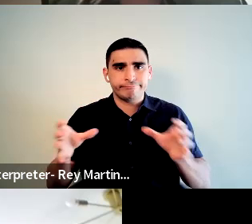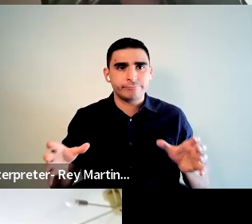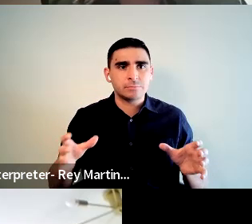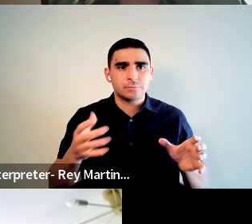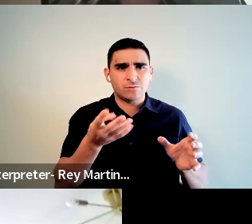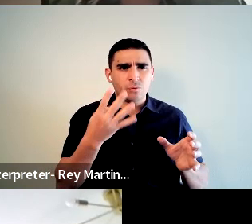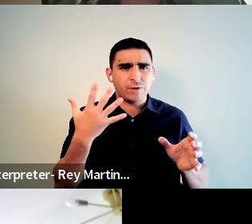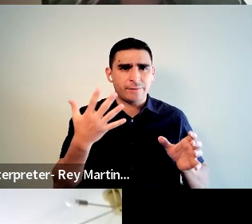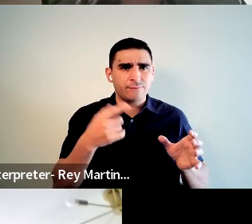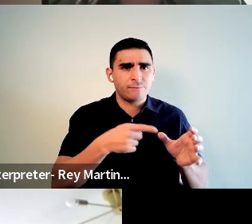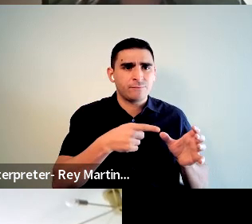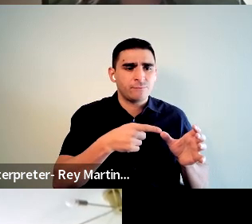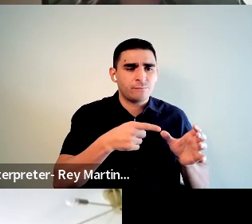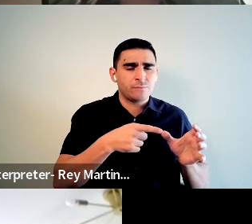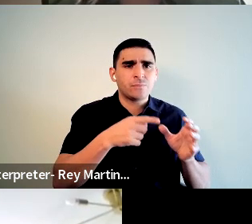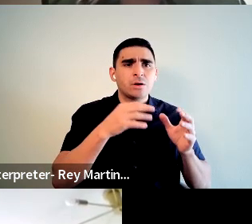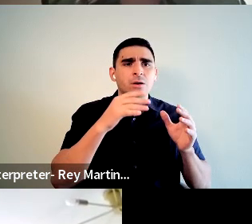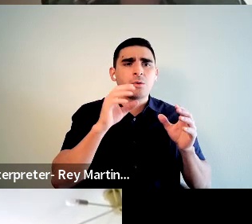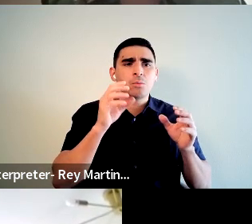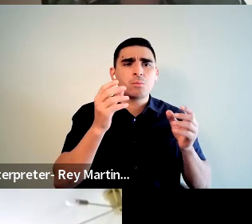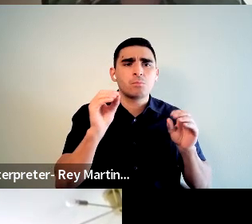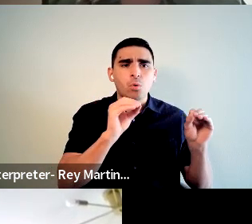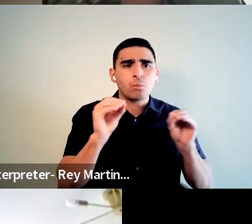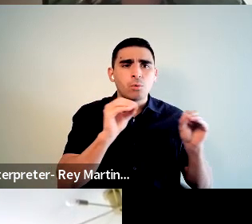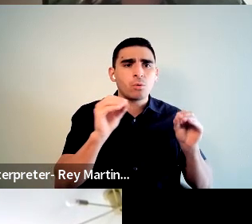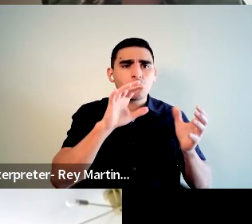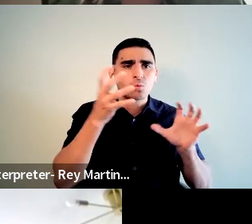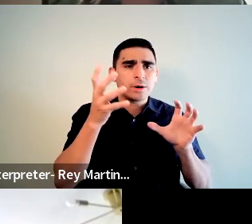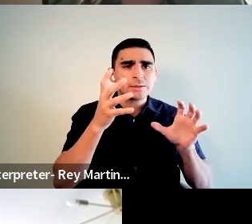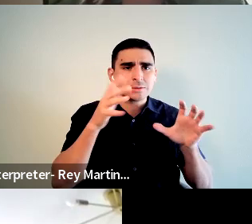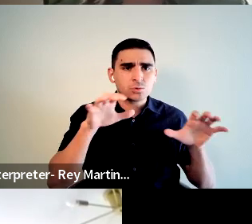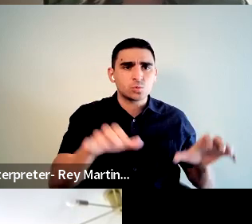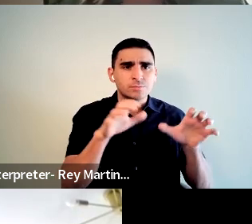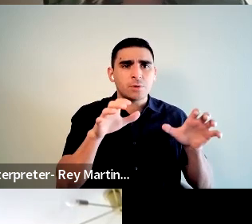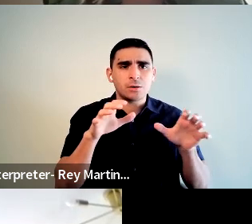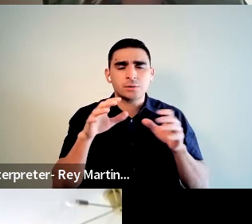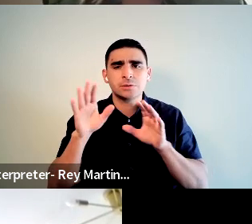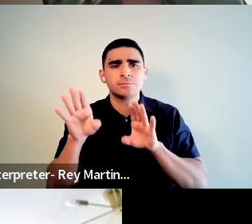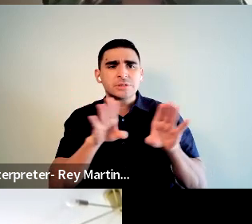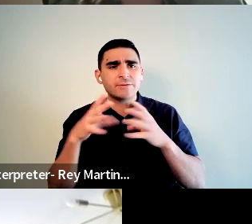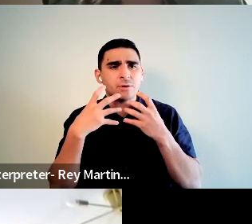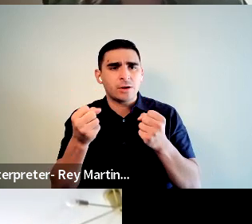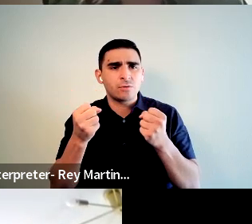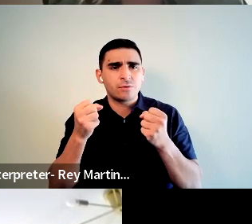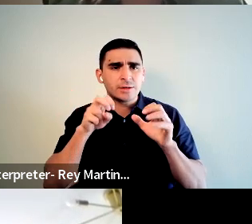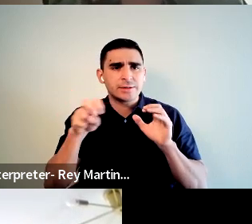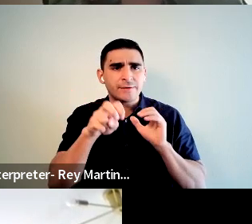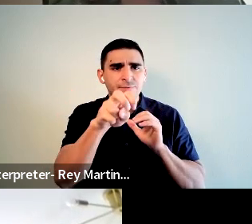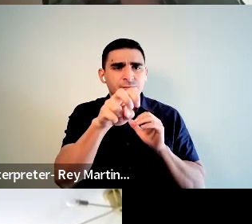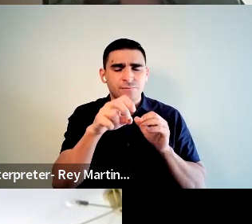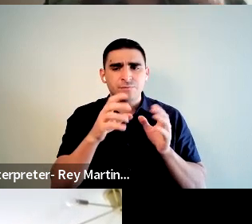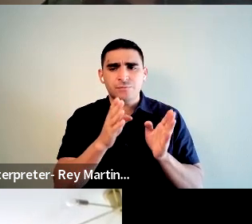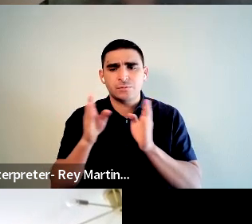Access, one was Mobile Crisis Response. We had Behavioral Hub Navigation Implementation and